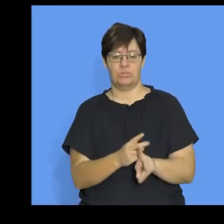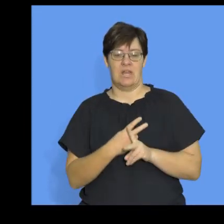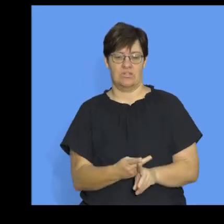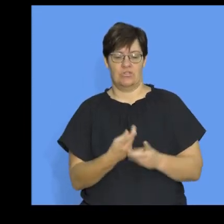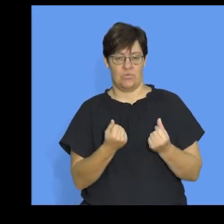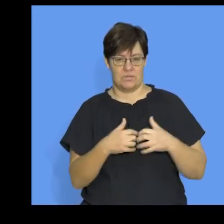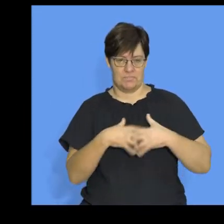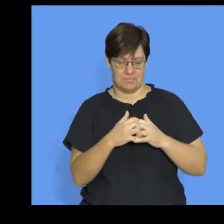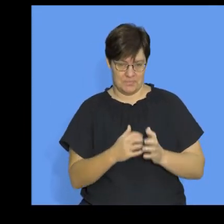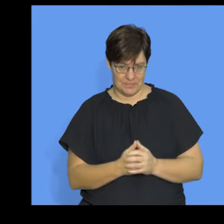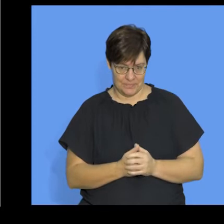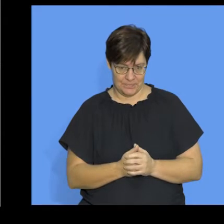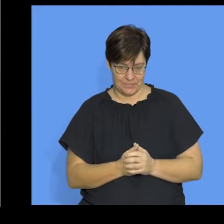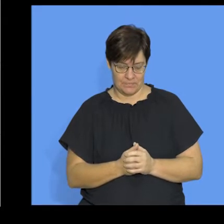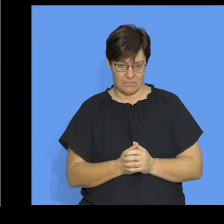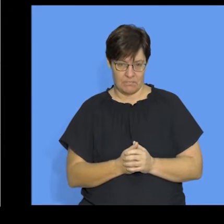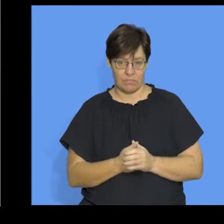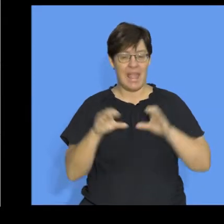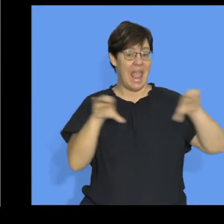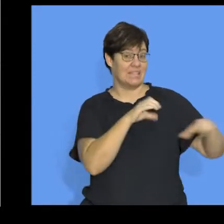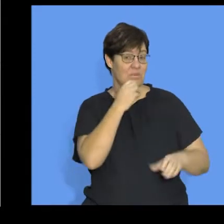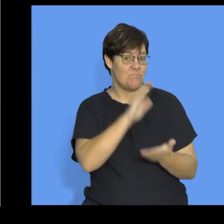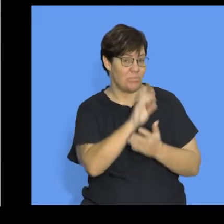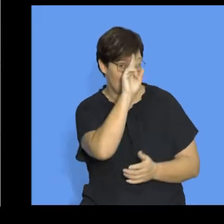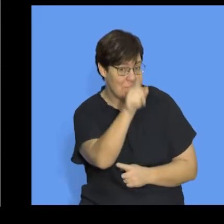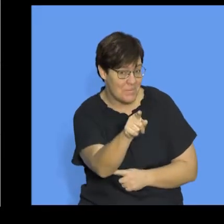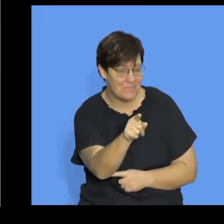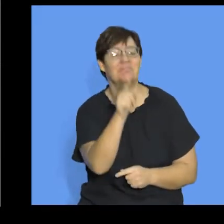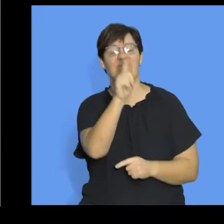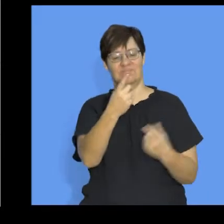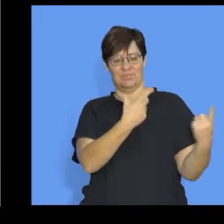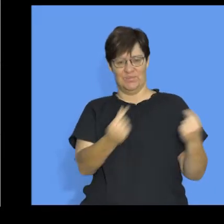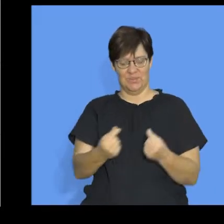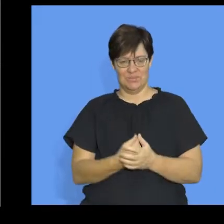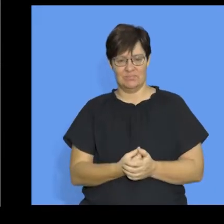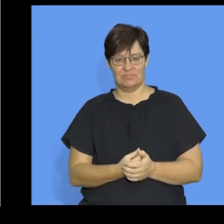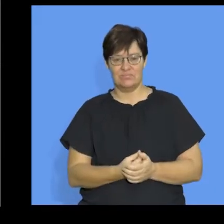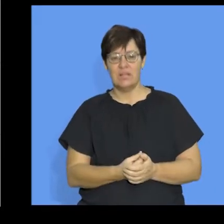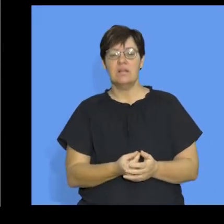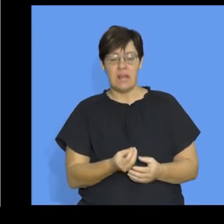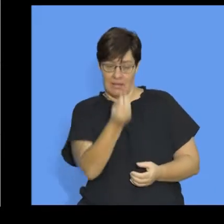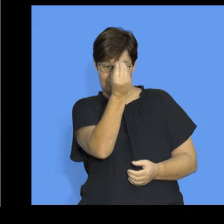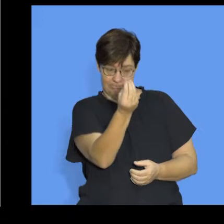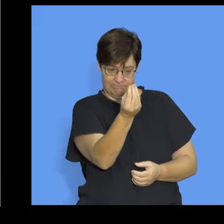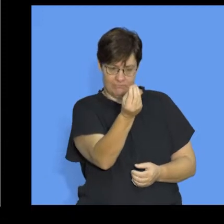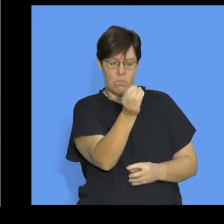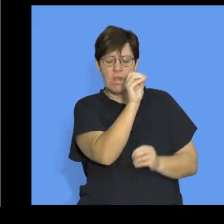cost. Okay, right, the activity that I promised you, here we go. Let's take the item and place it within the